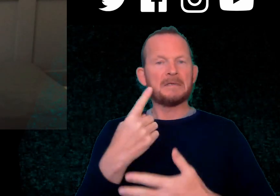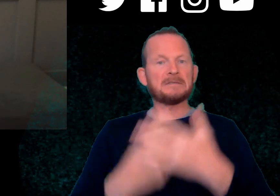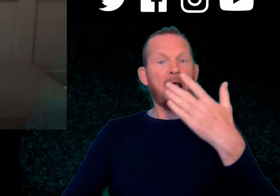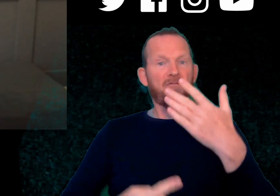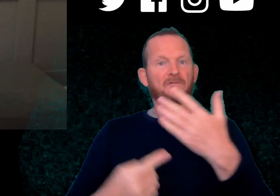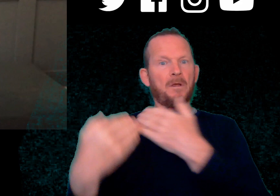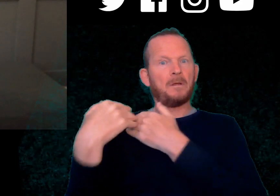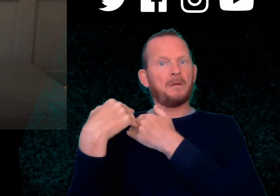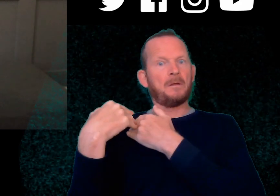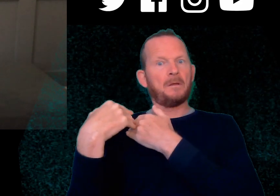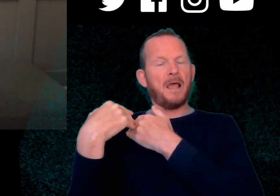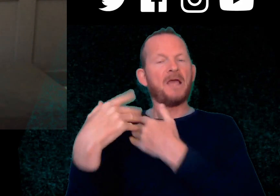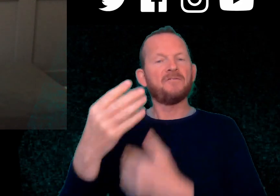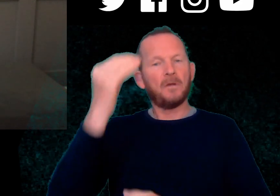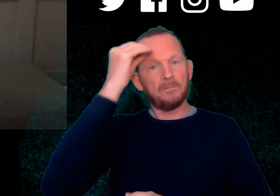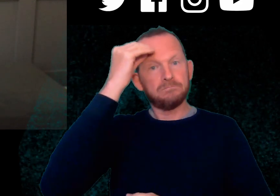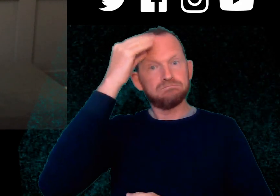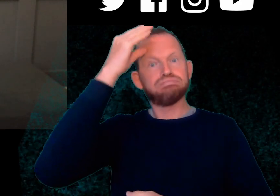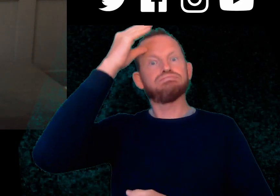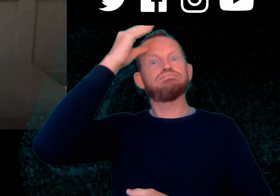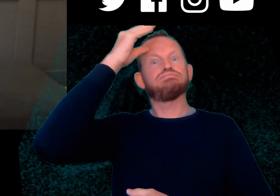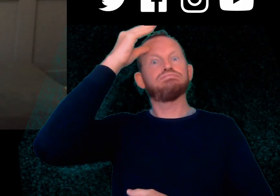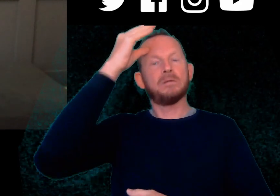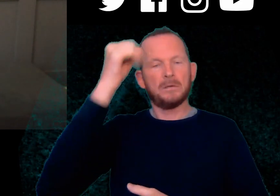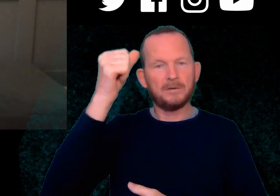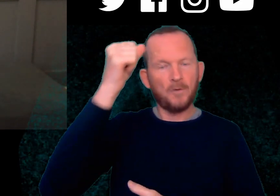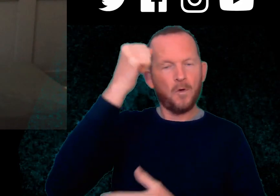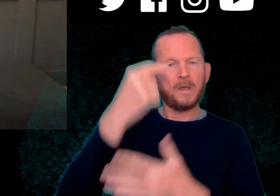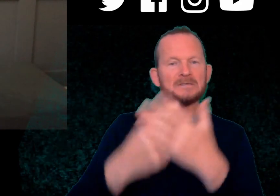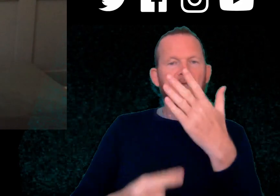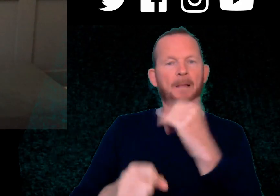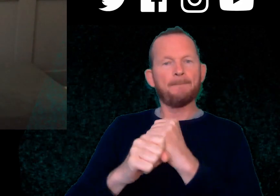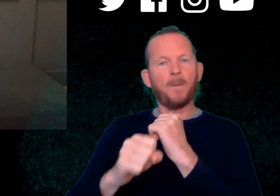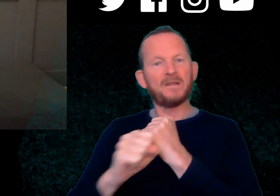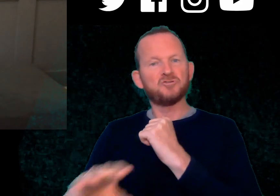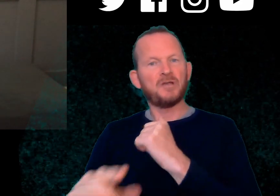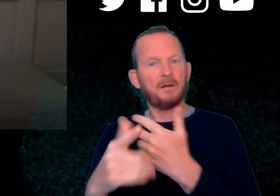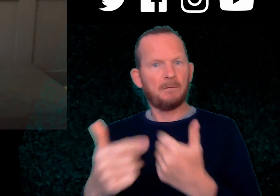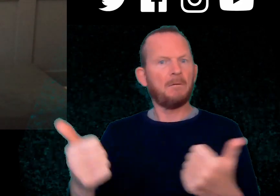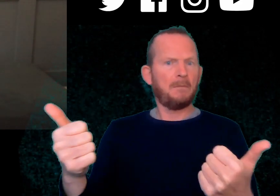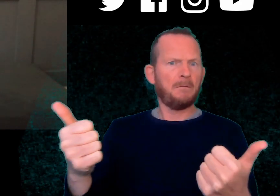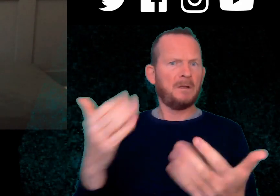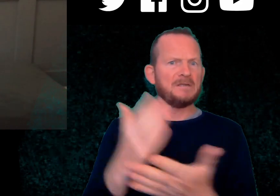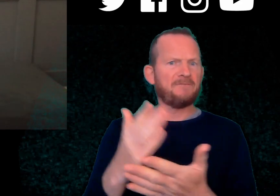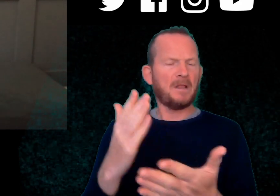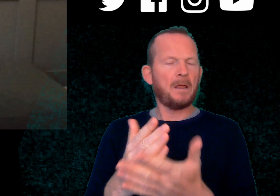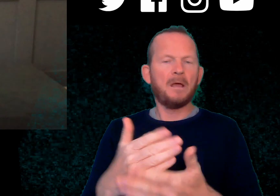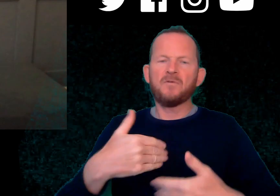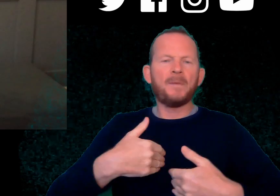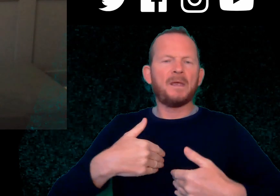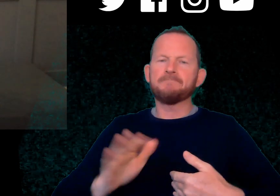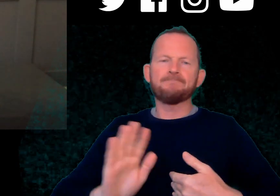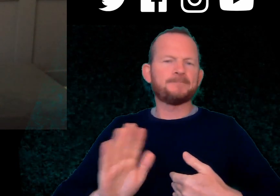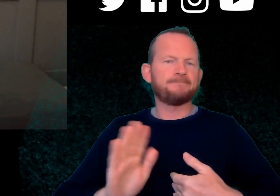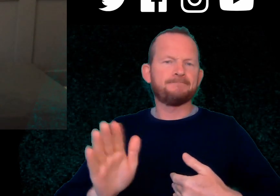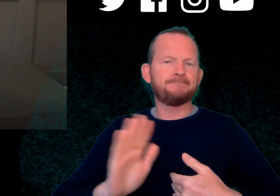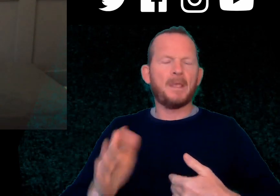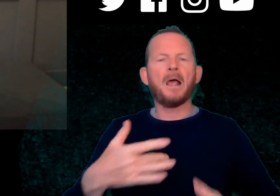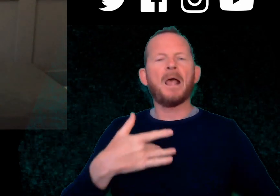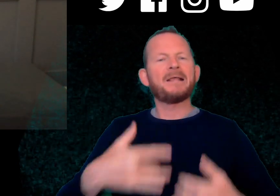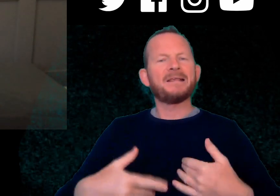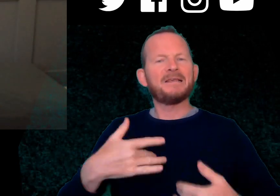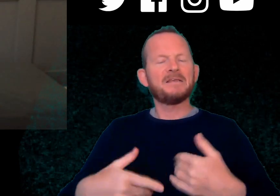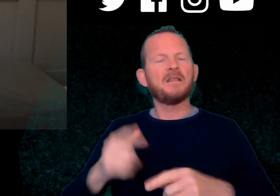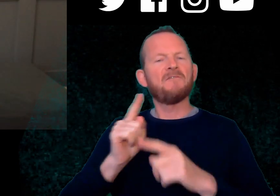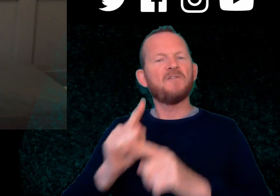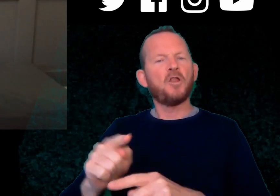you with self-publishing. And if you're clued up in this space and know about all of that, then brilliant, self-publishing might be for you, but that definitely wasn't the case for me. So I was